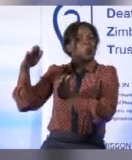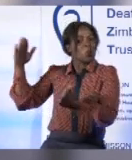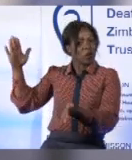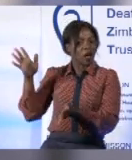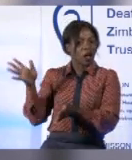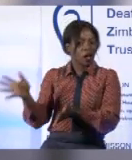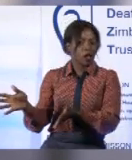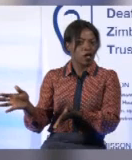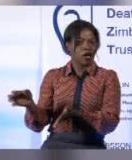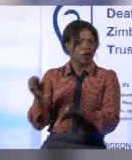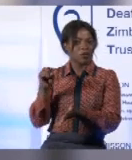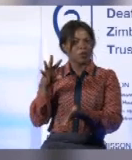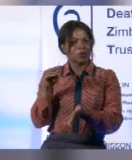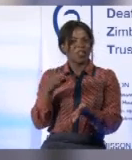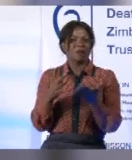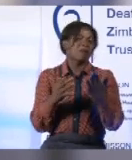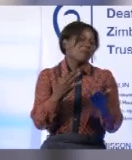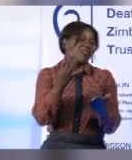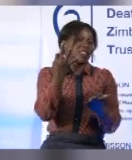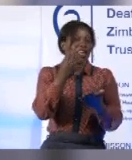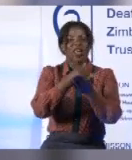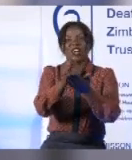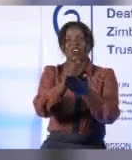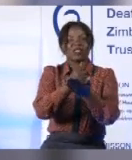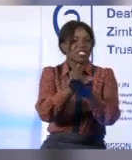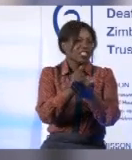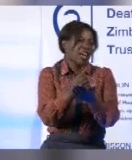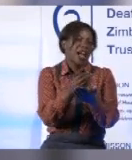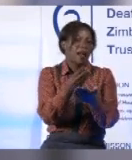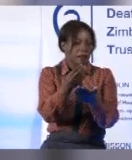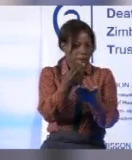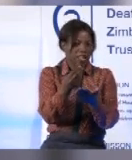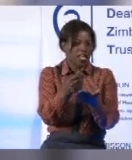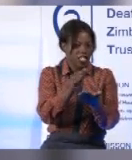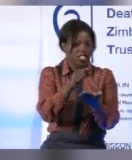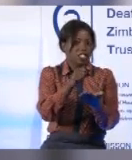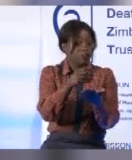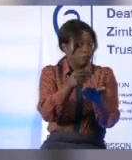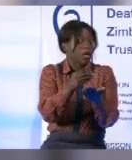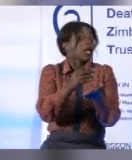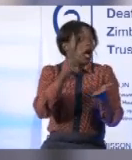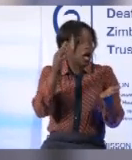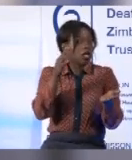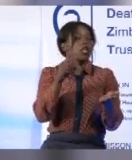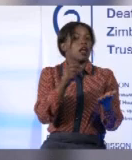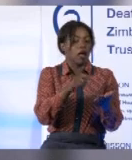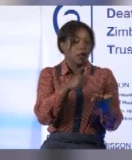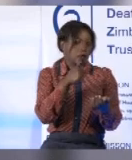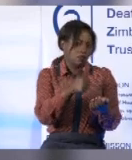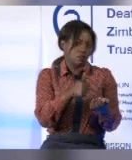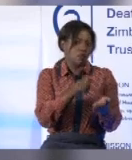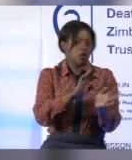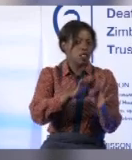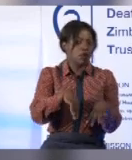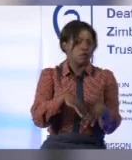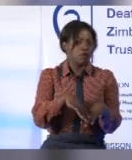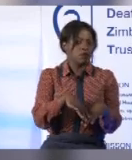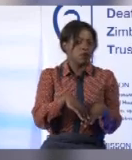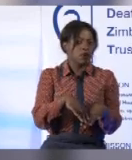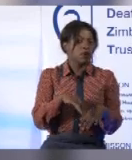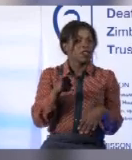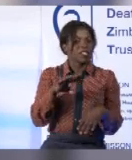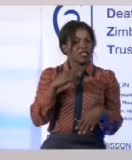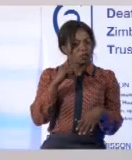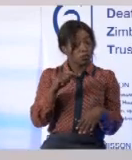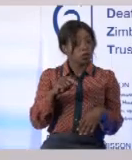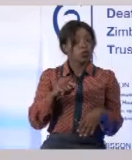maybe three accountants salary on me, maybe I would take it and leave everything. But and you believe that you are definitely making